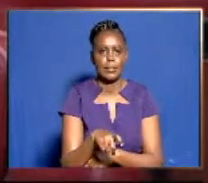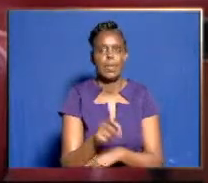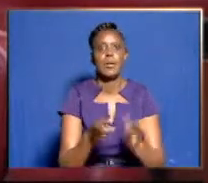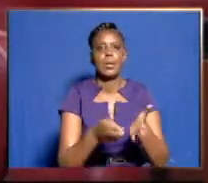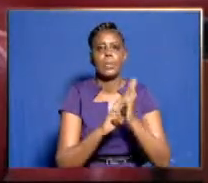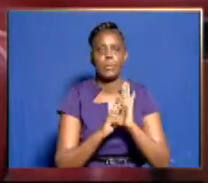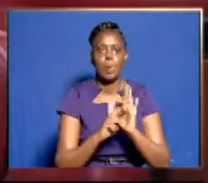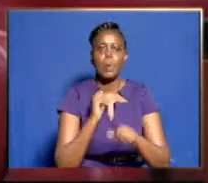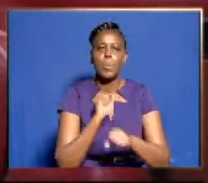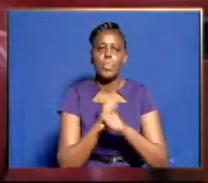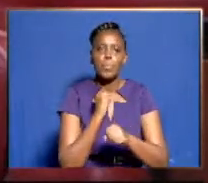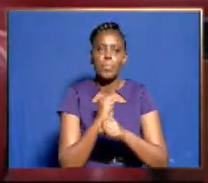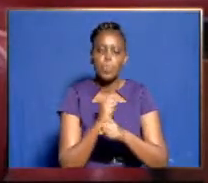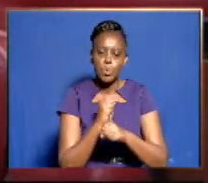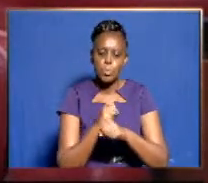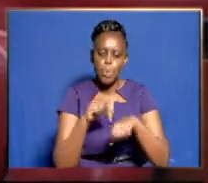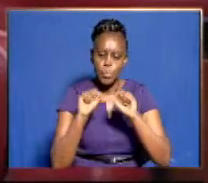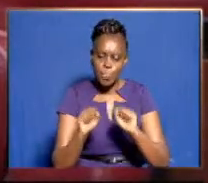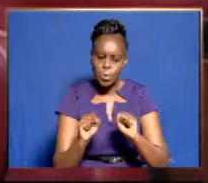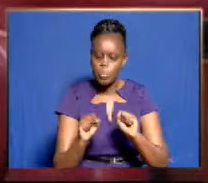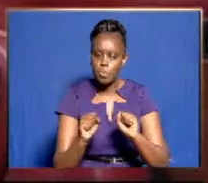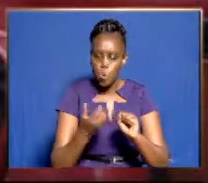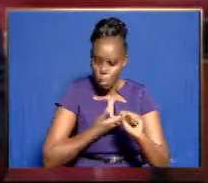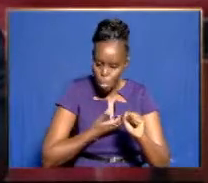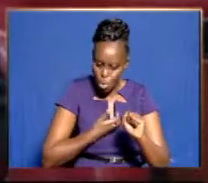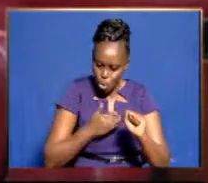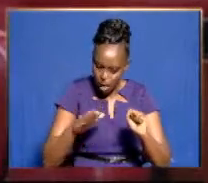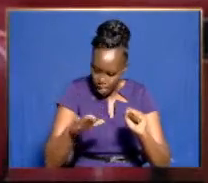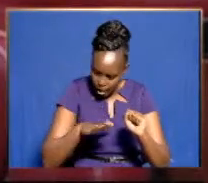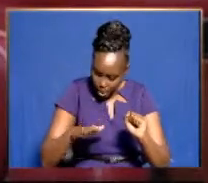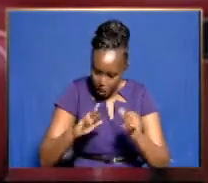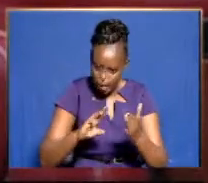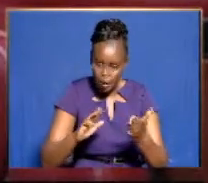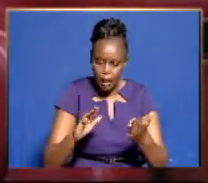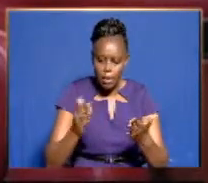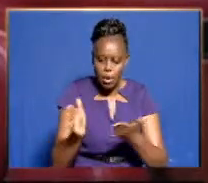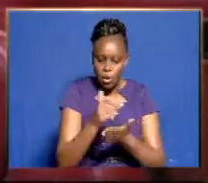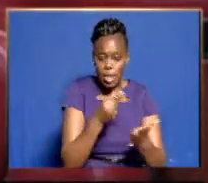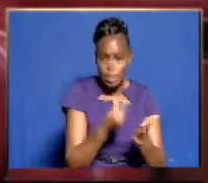deal especially with the issue of on-source revenue. If you look at our counties,